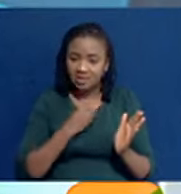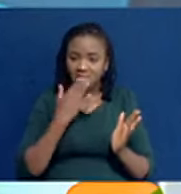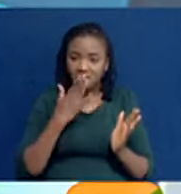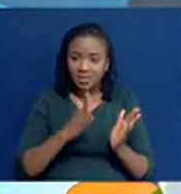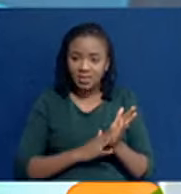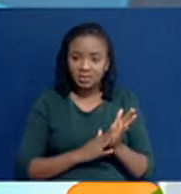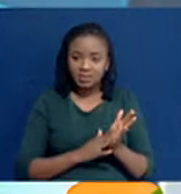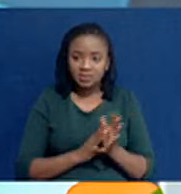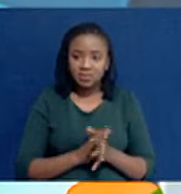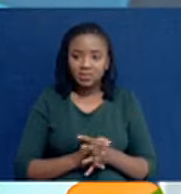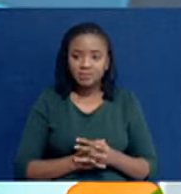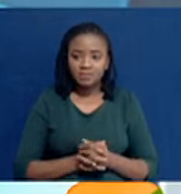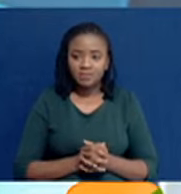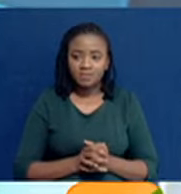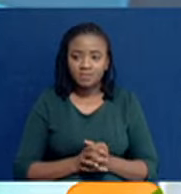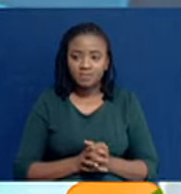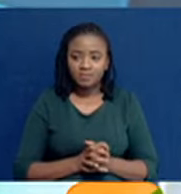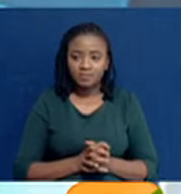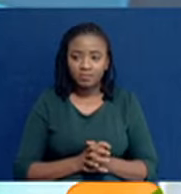prison, from Lodwa.